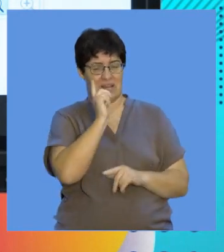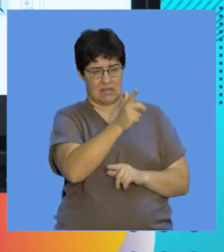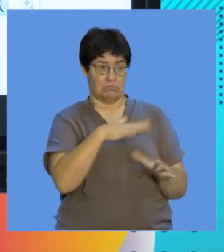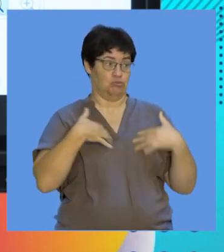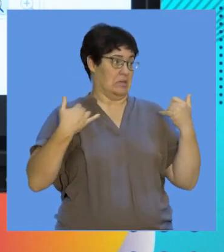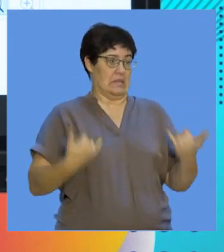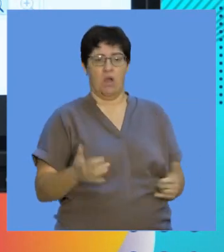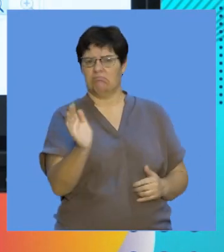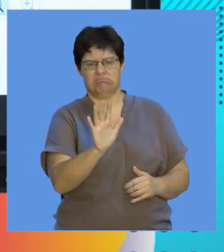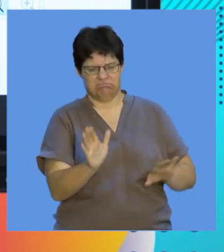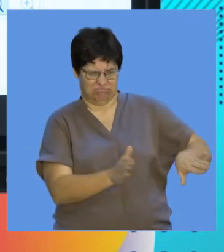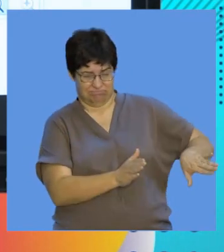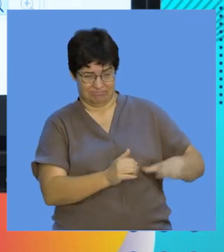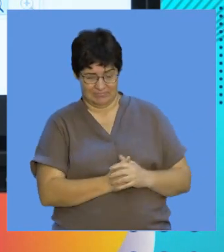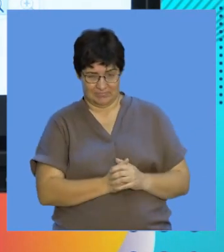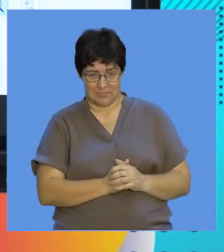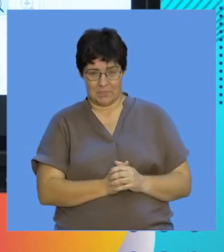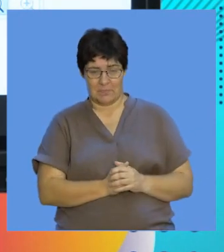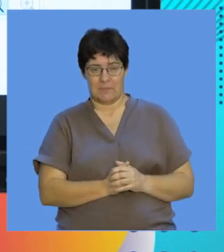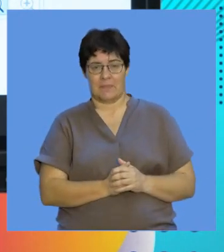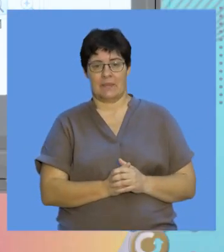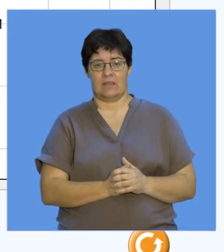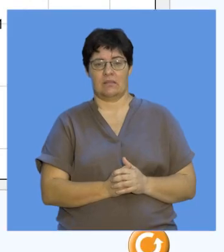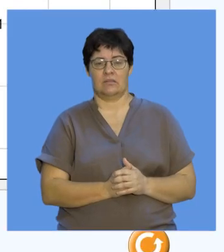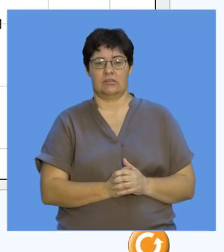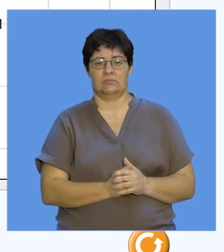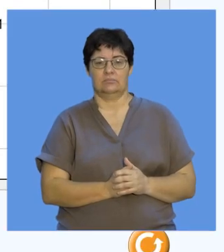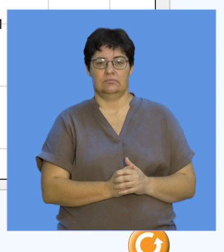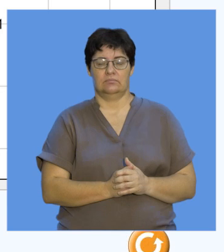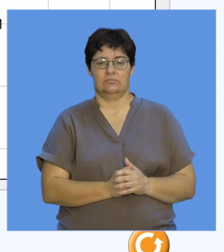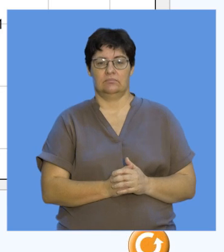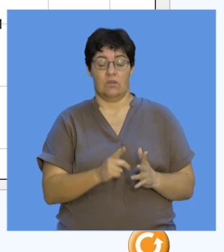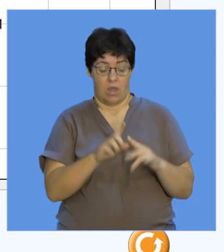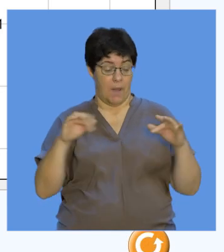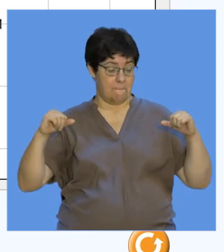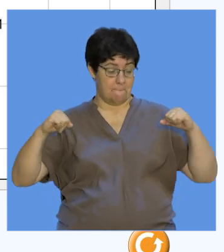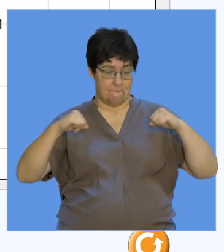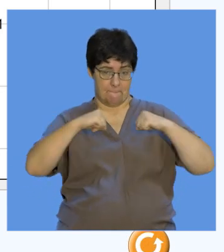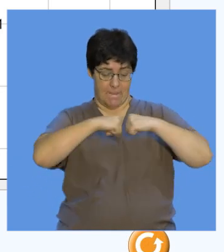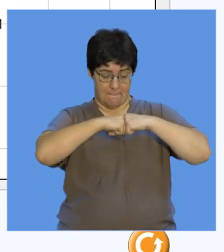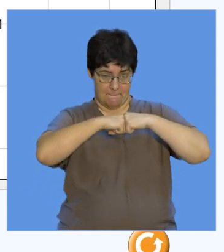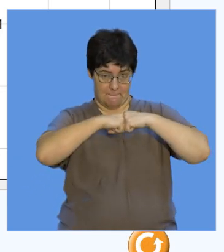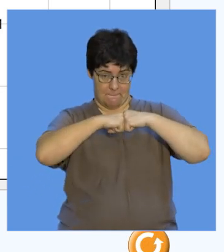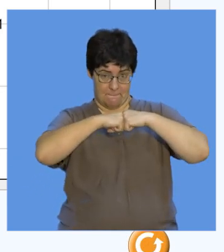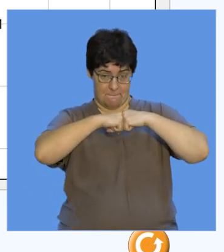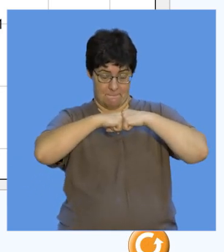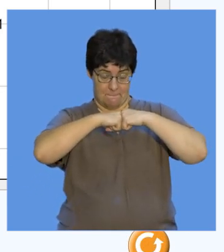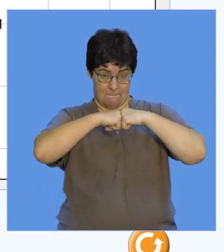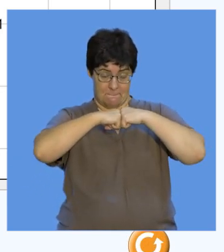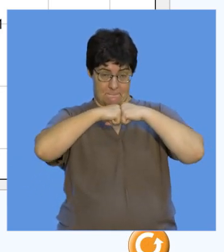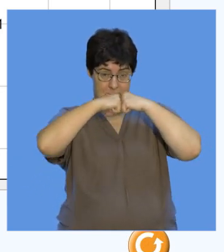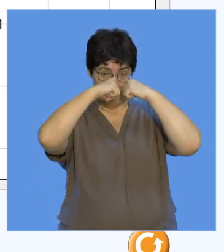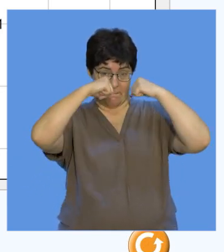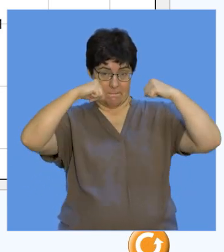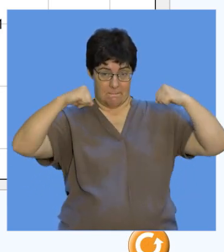stress. So this first one, they come together, they collide, and then